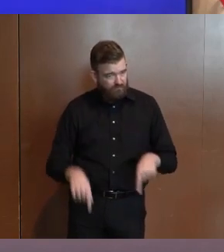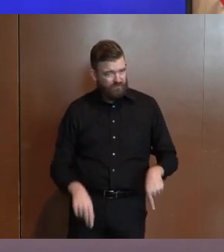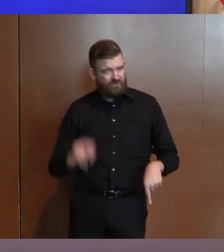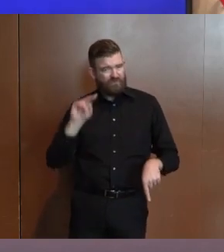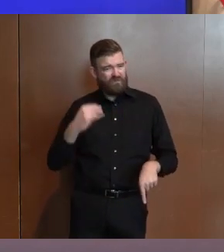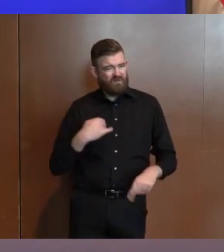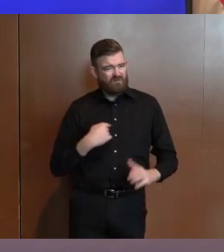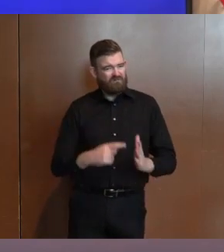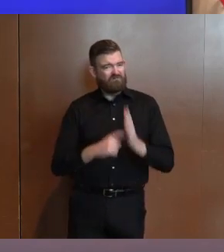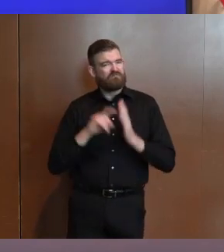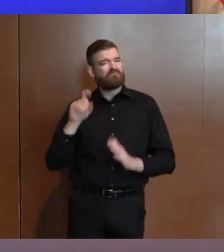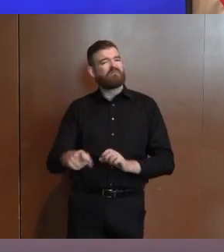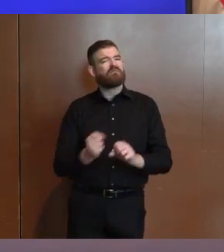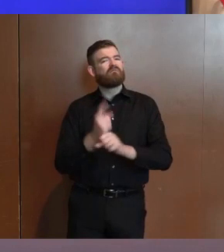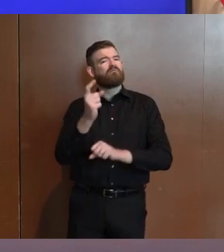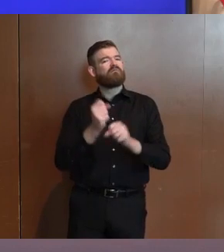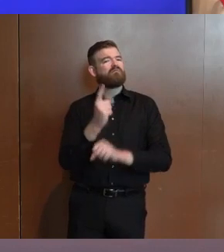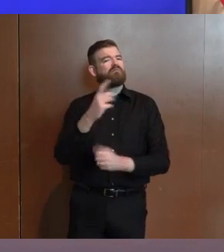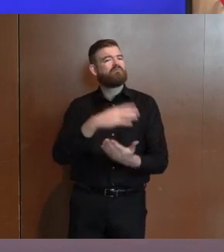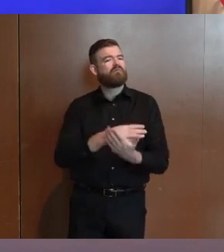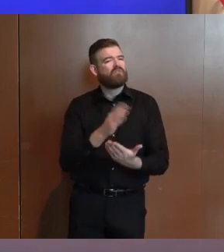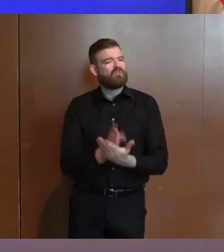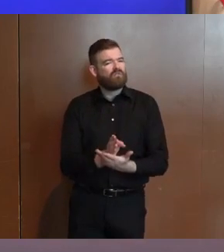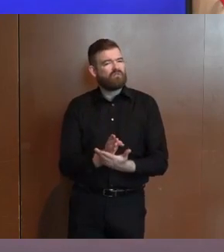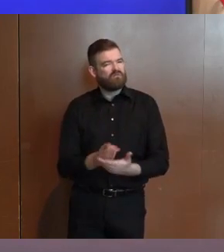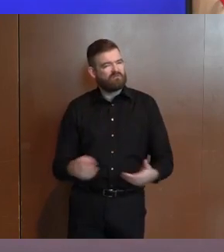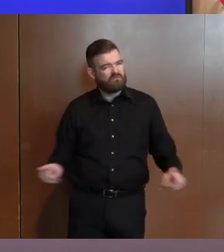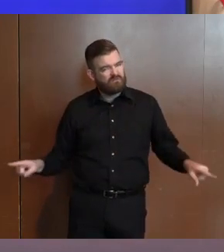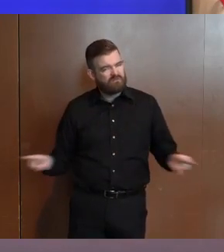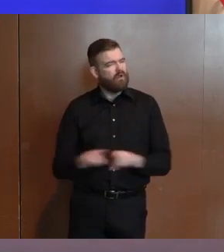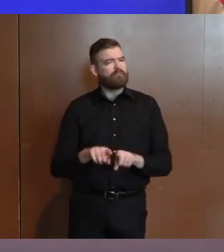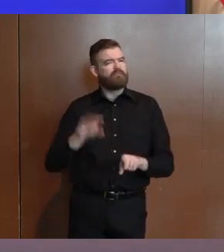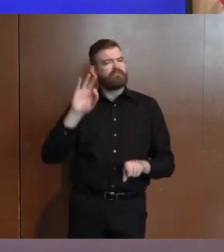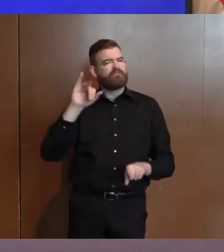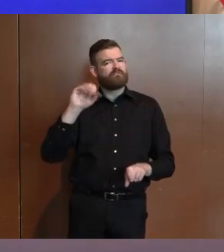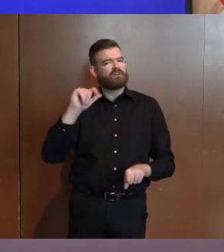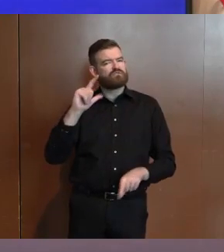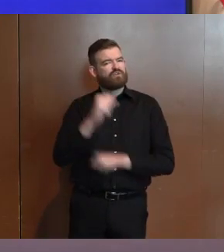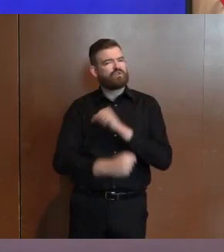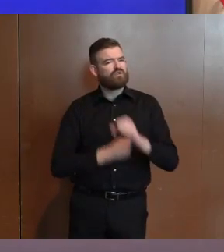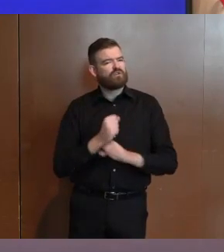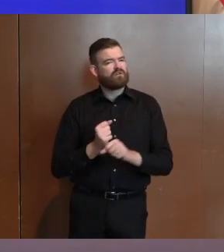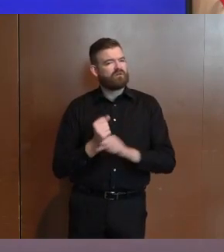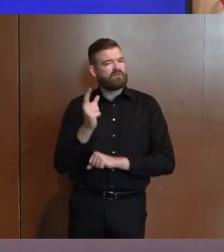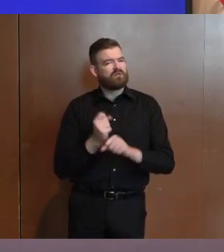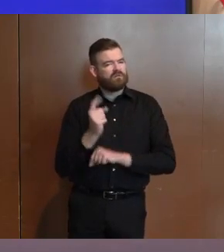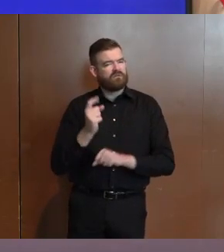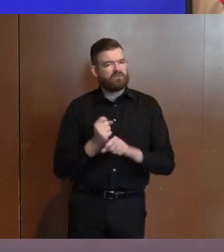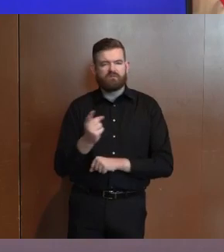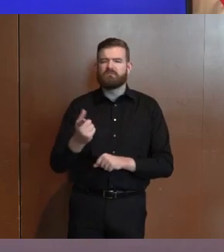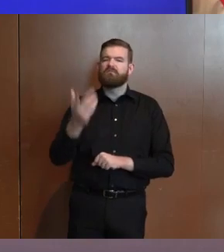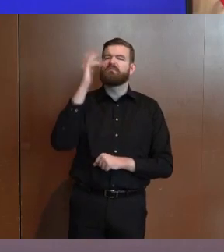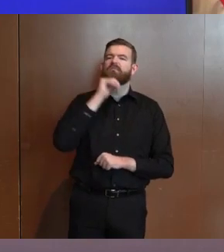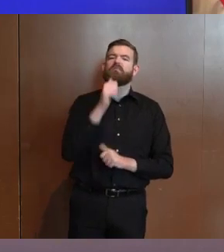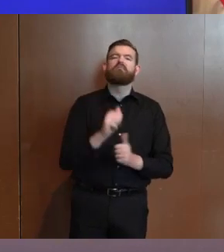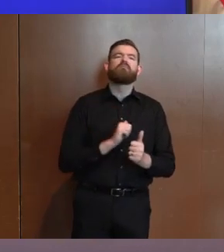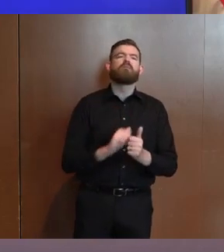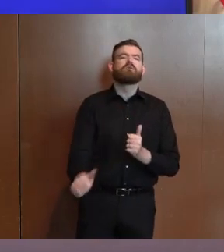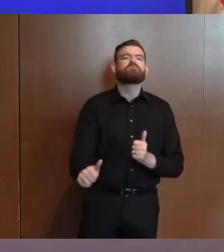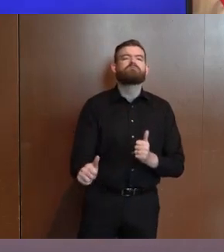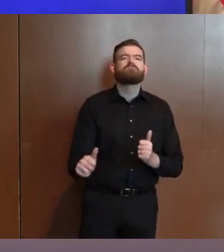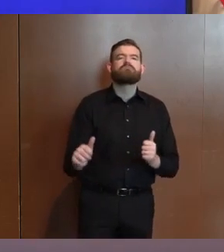annual budget and one in the same fiscal year? He also asks, why not just pass a sort of bare bones shell budget